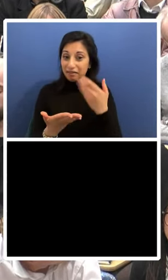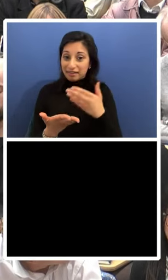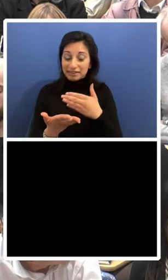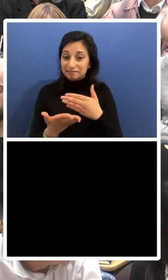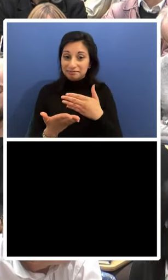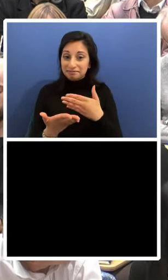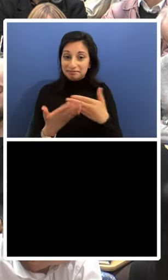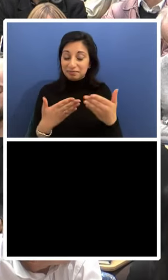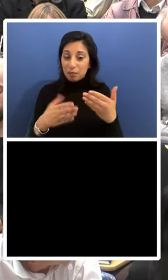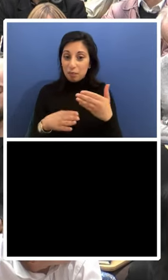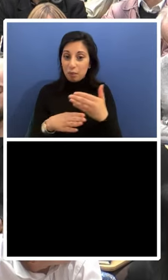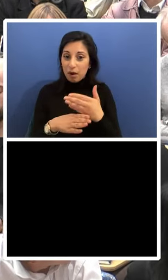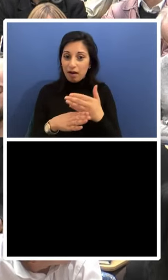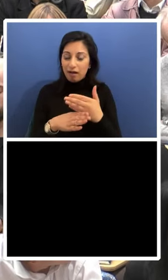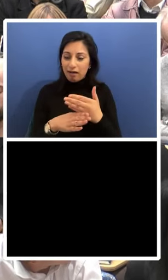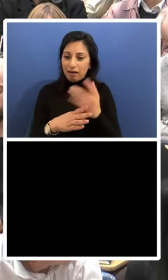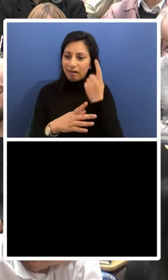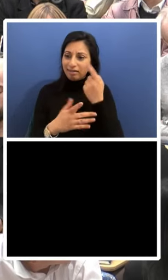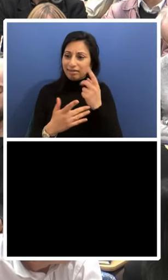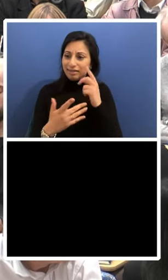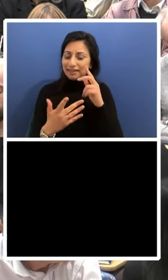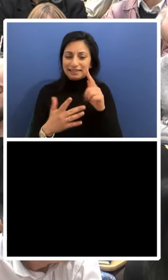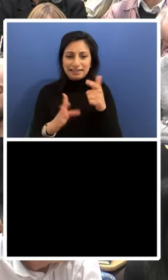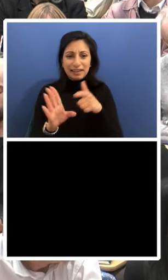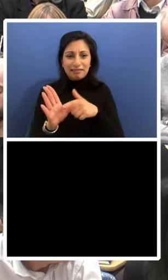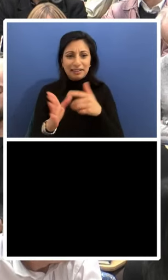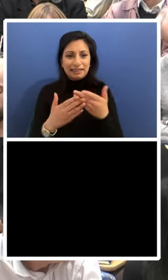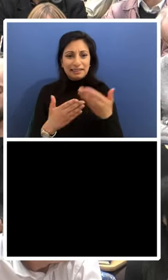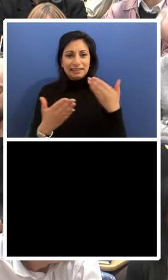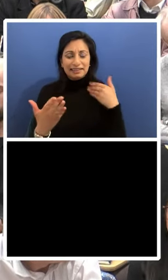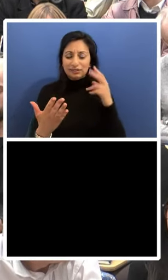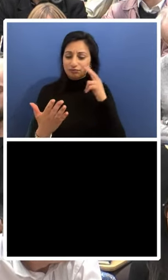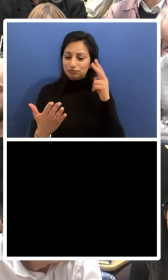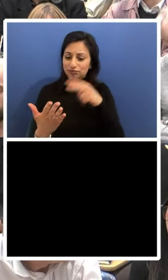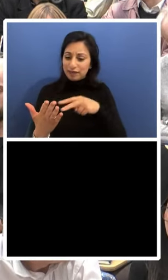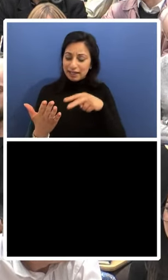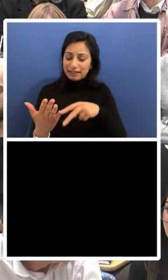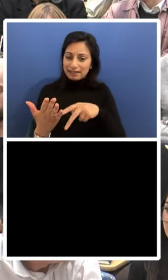but I think I read like 7 years ago, there was a globally agreed